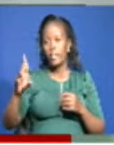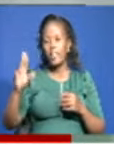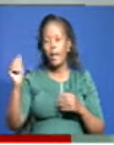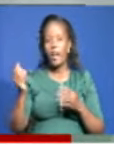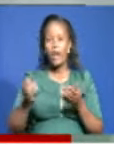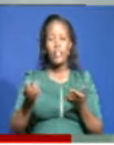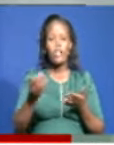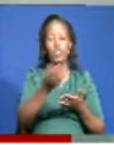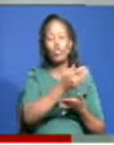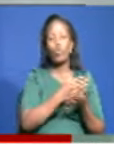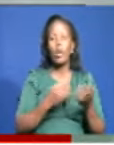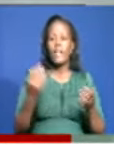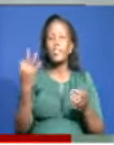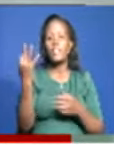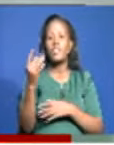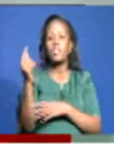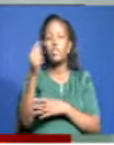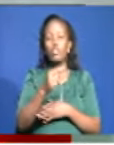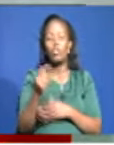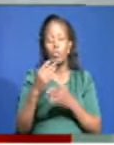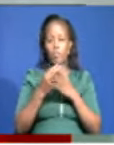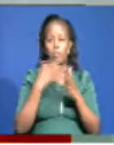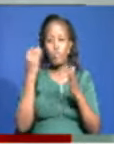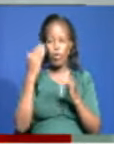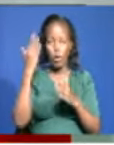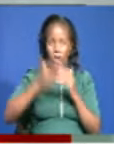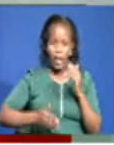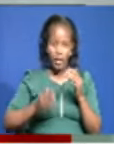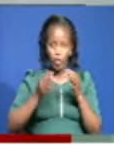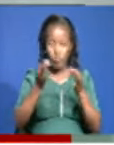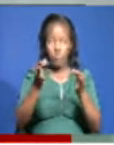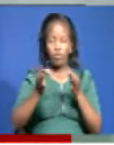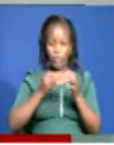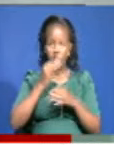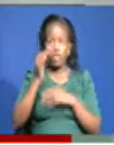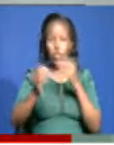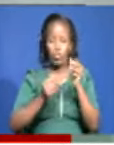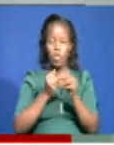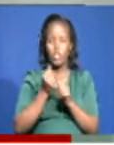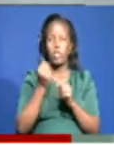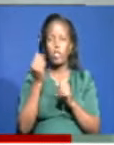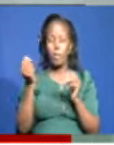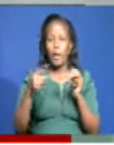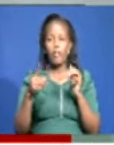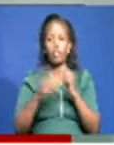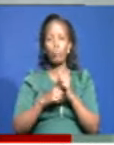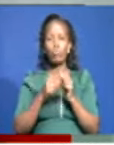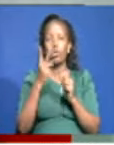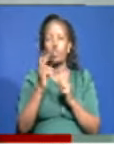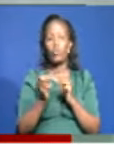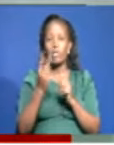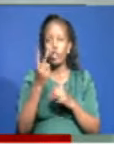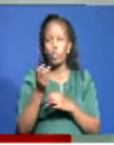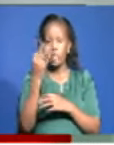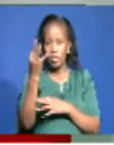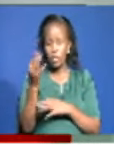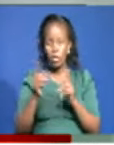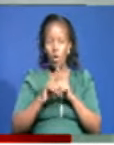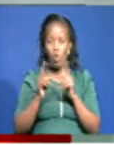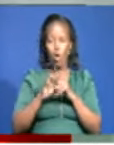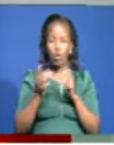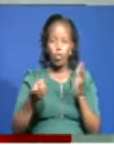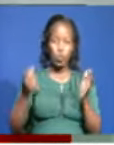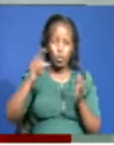shillings by end of the current financial year, ending June 2023, and to double the current collections to 6 trillion shillings